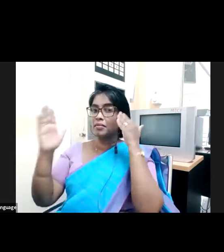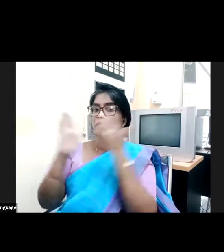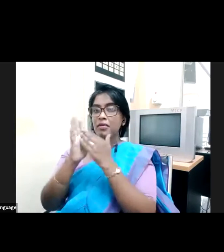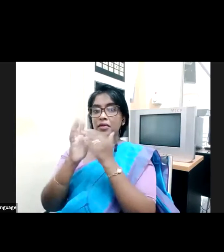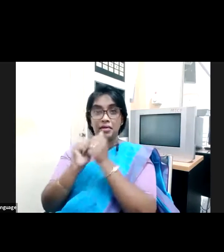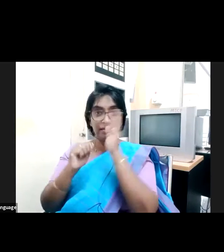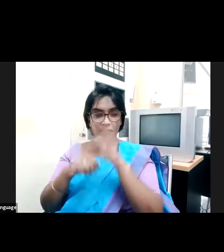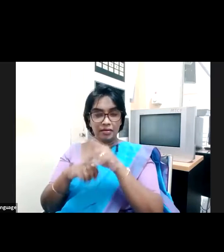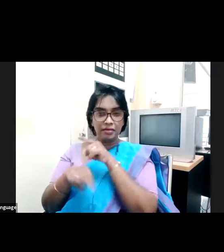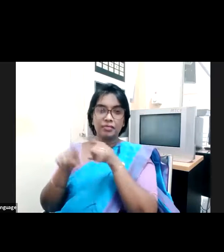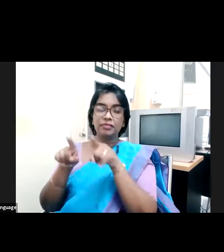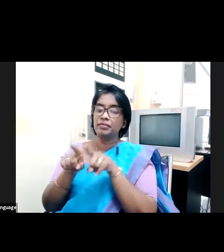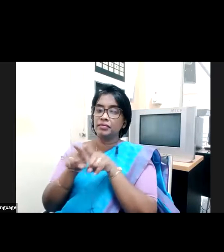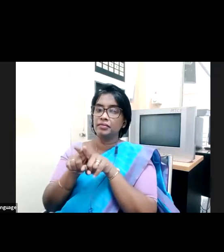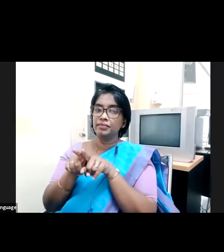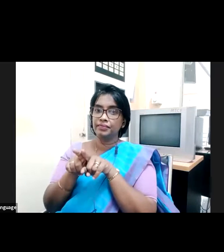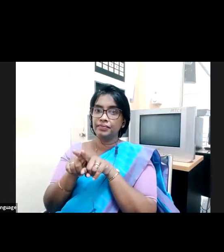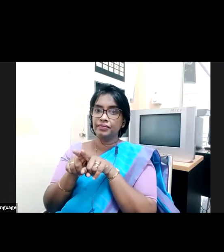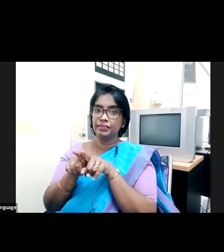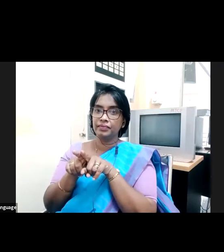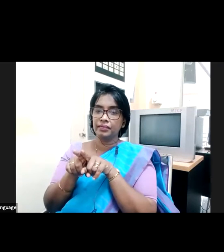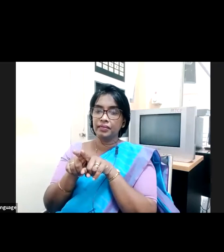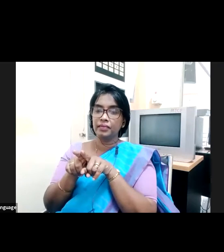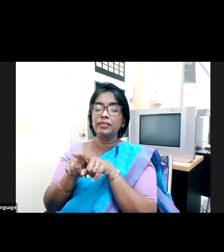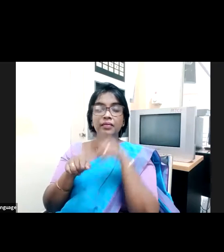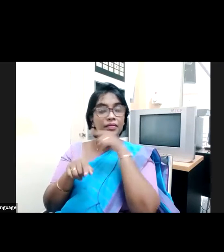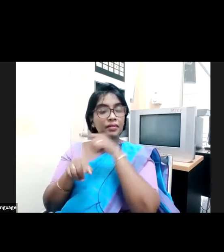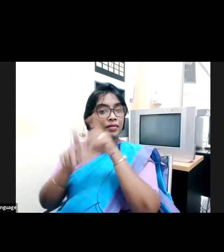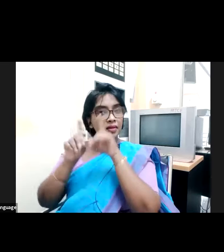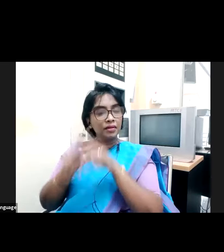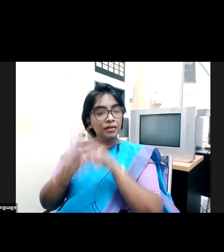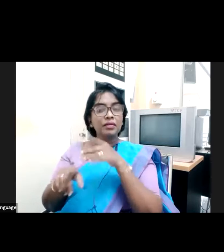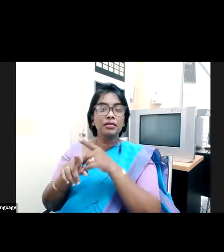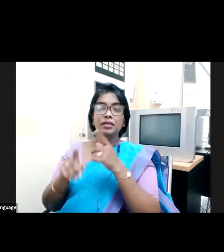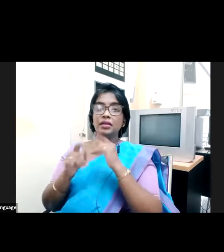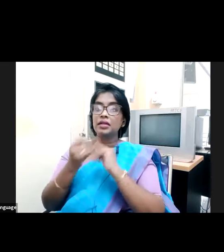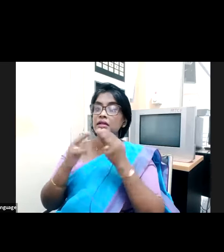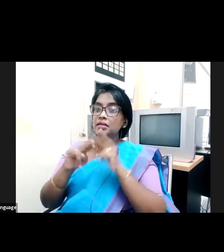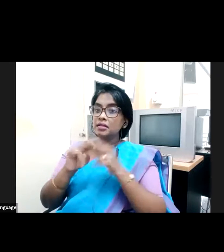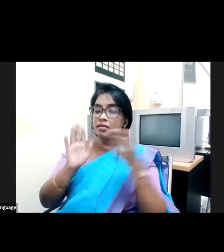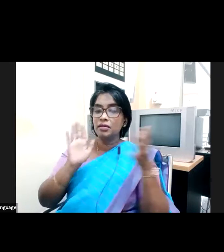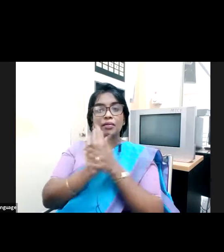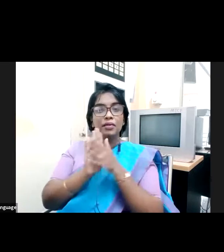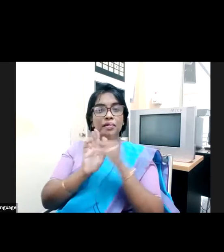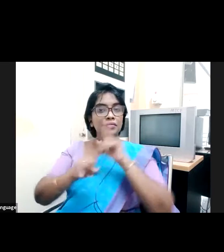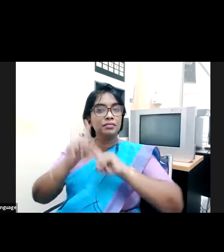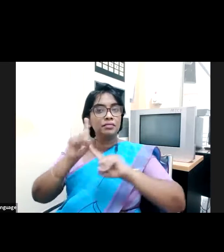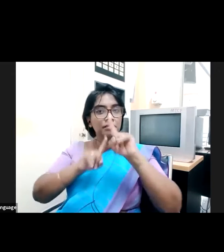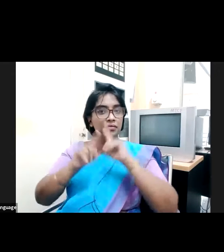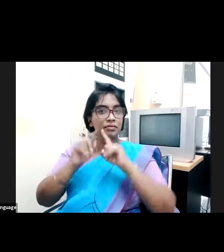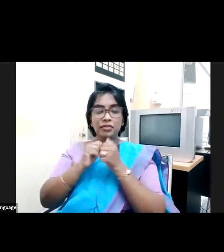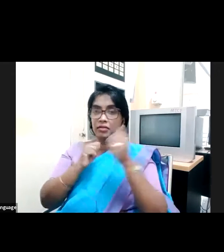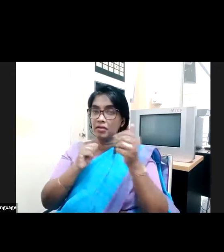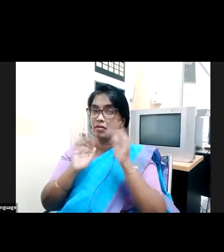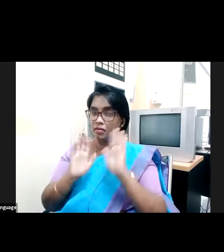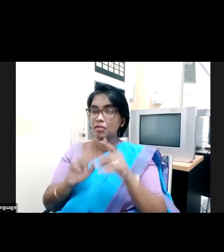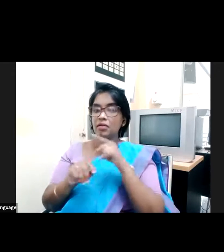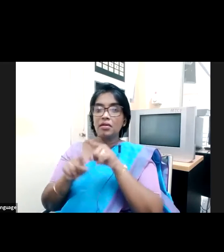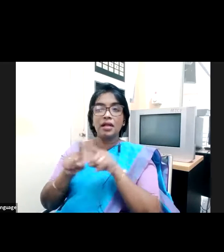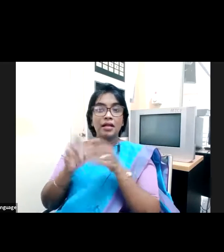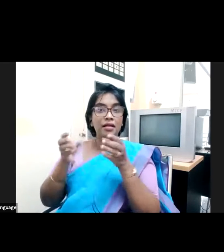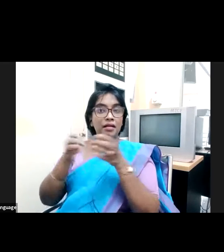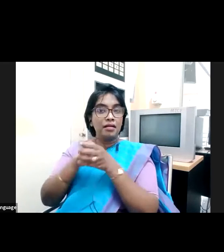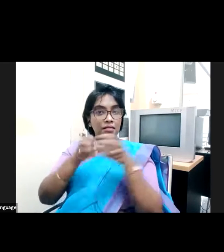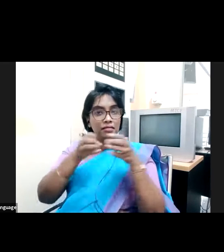on meaningful consultations with potentially affected groups and other relevant stakeholders, and that also includes